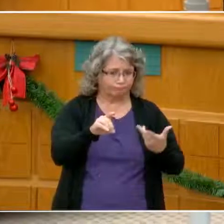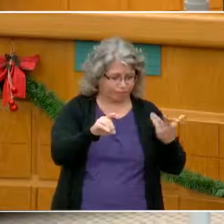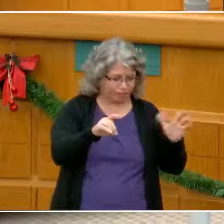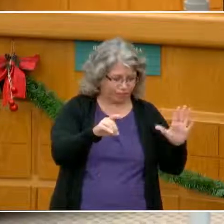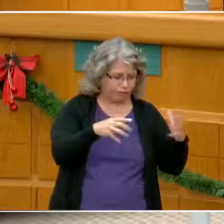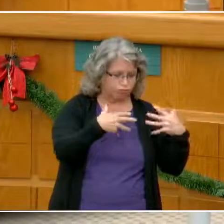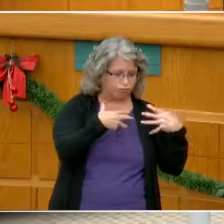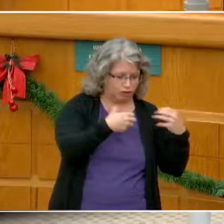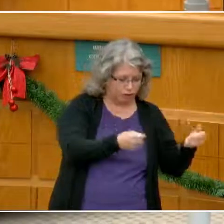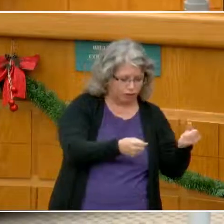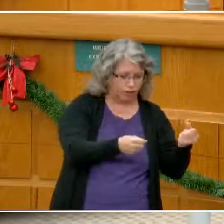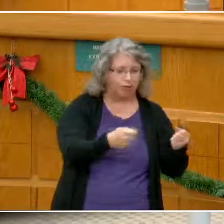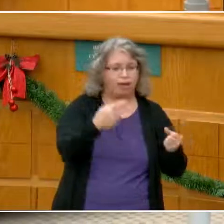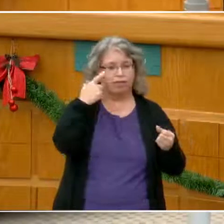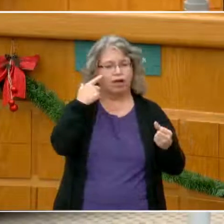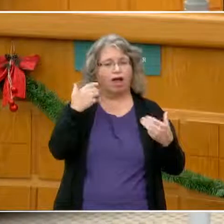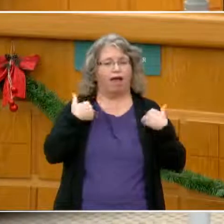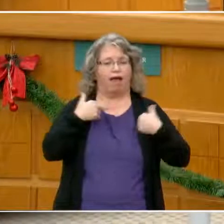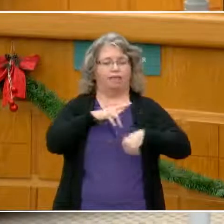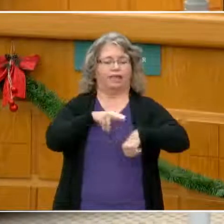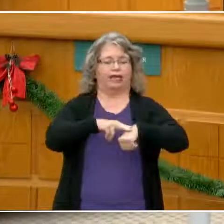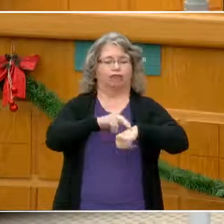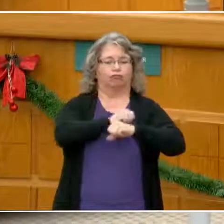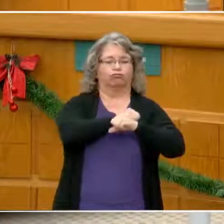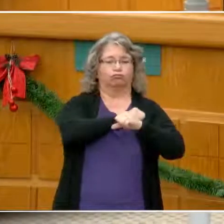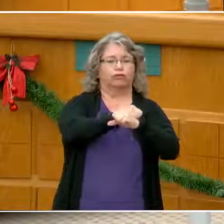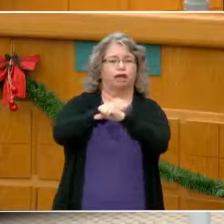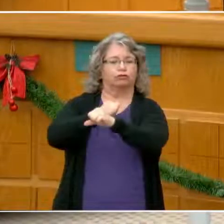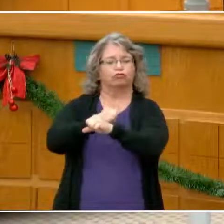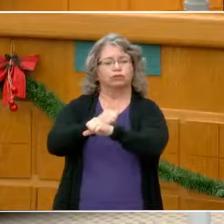immunity, and he succumbed to the virus the second time around.